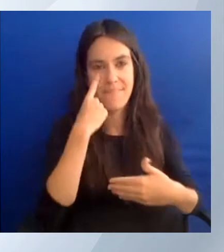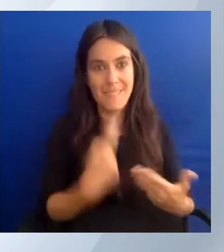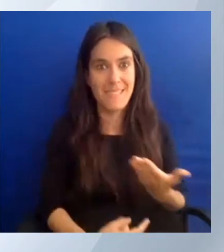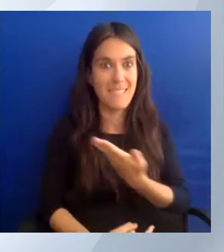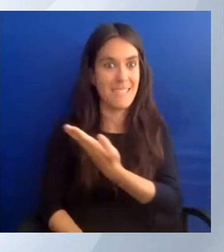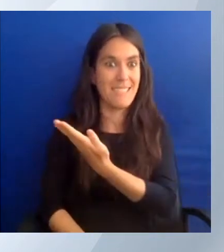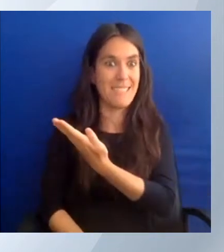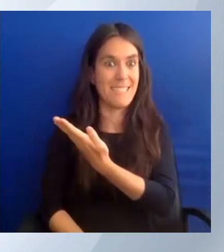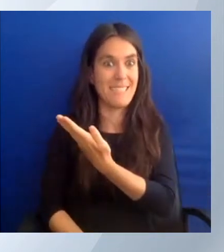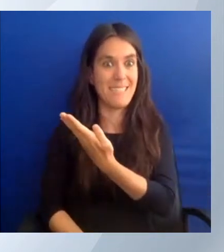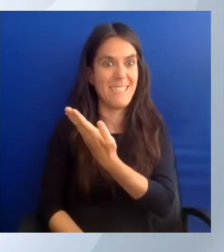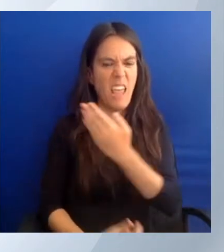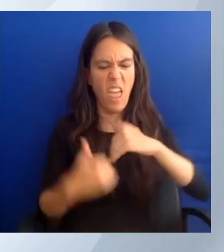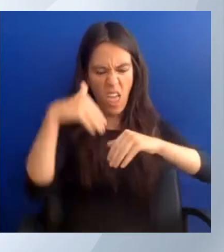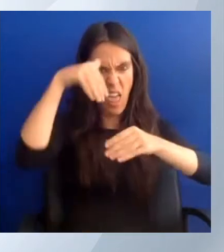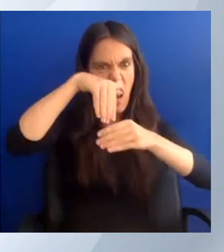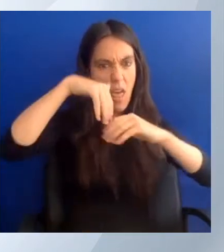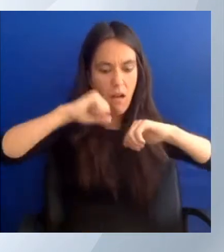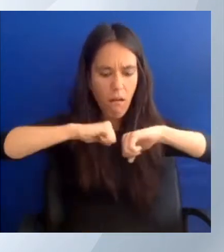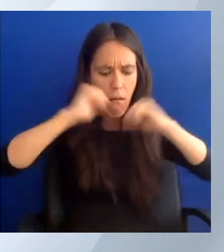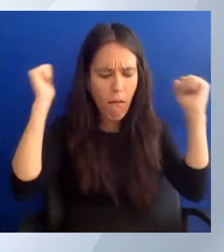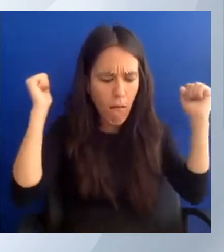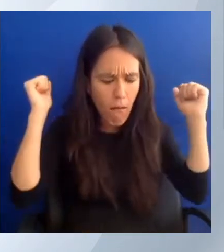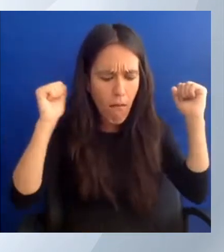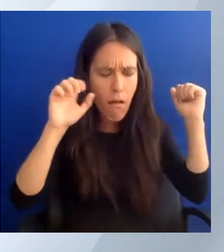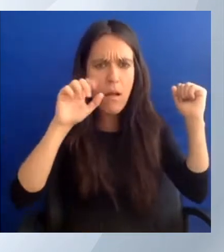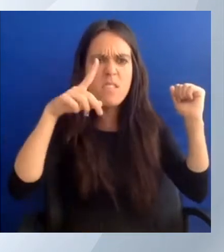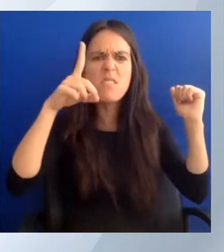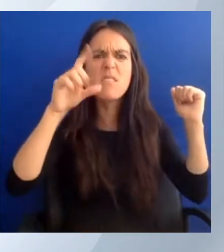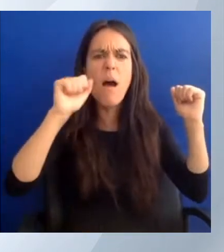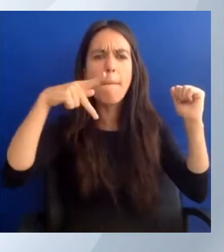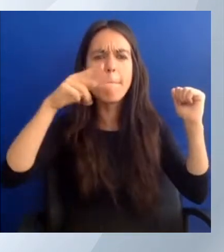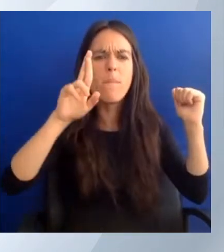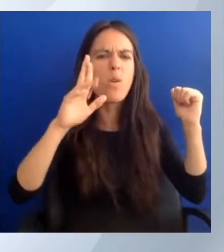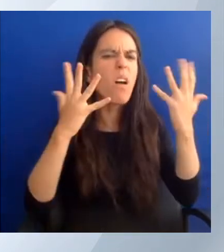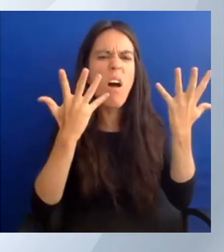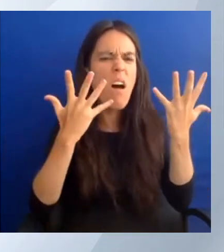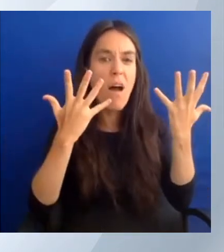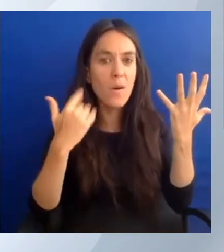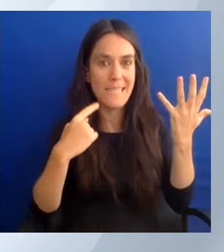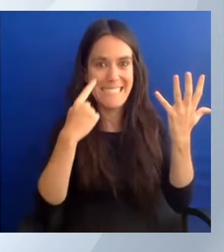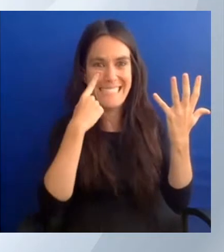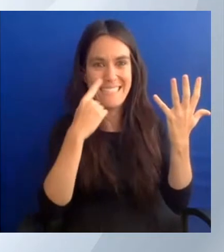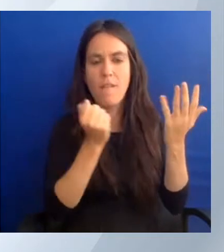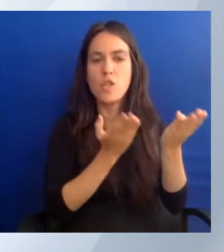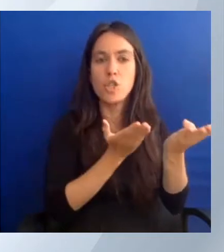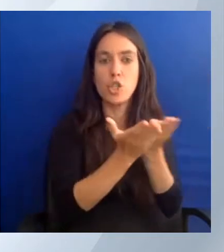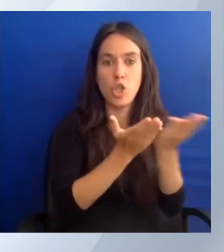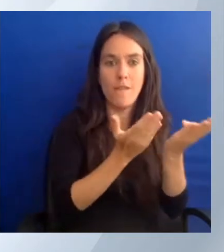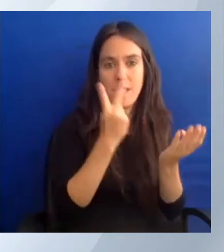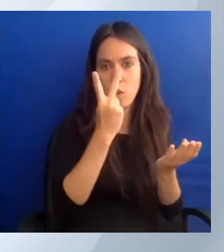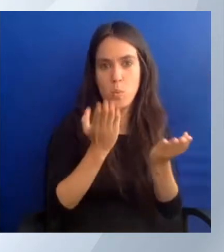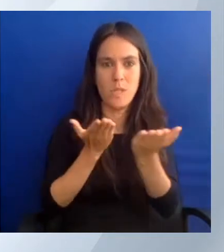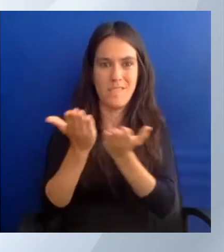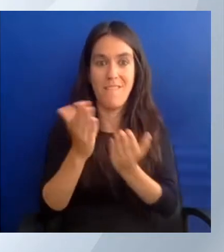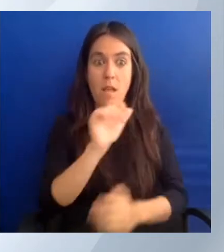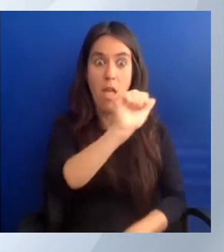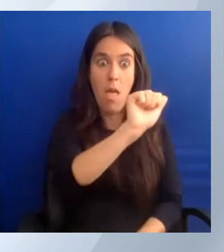of Dapr. As you can see in this application, an application is built with two services, service A and service